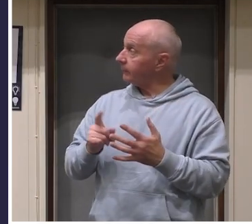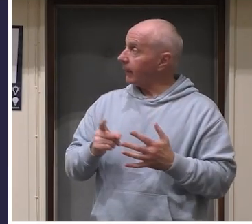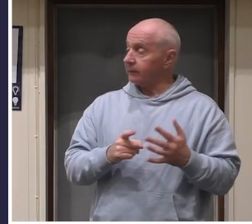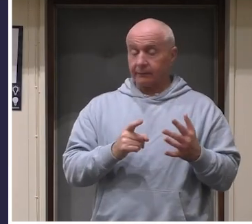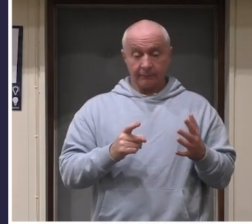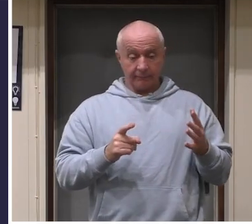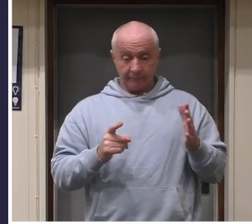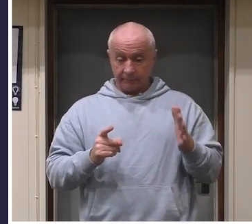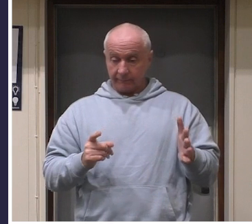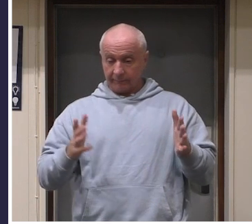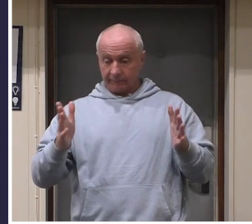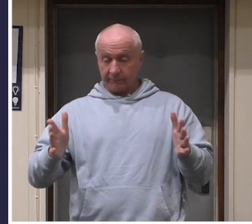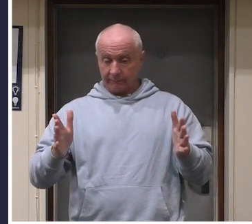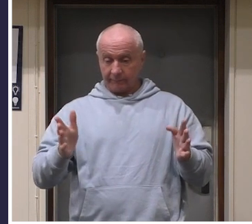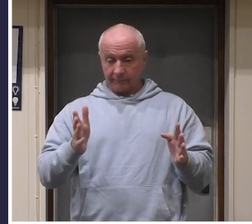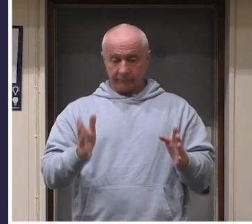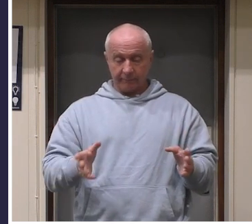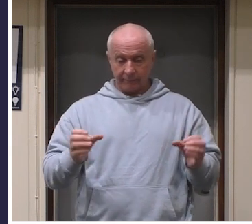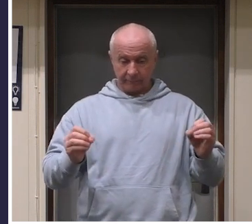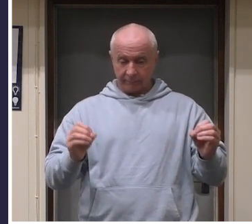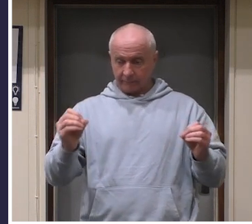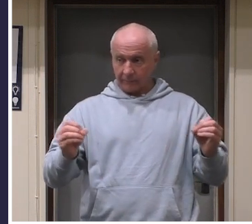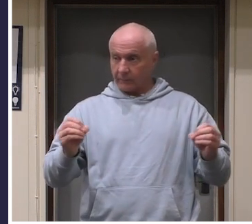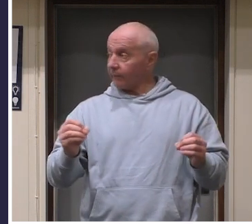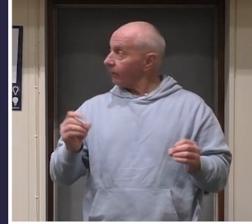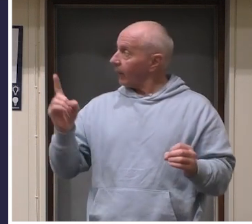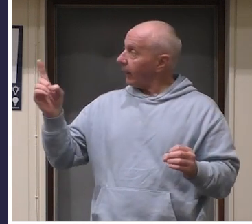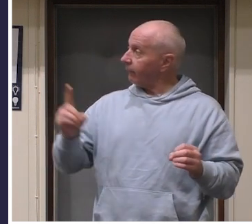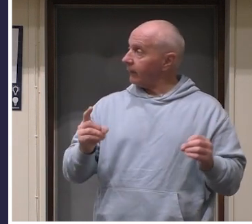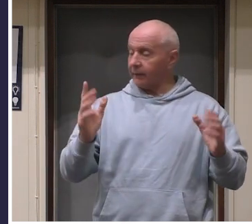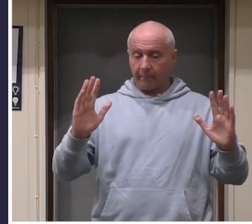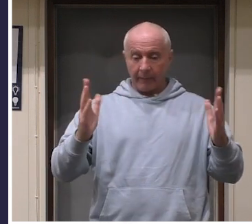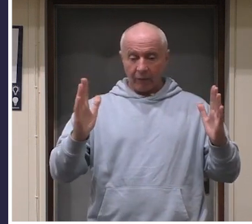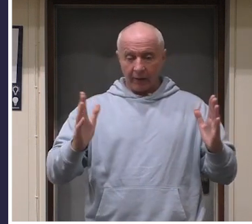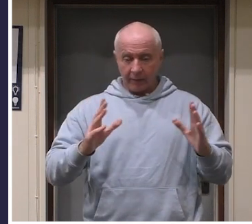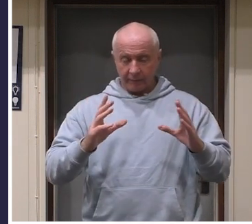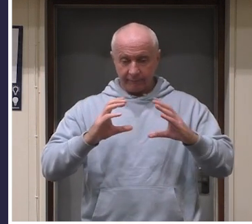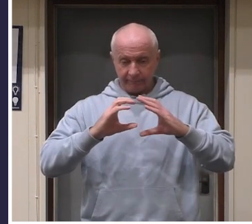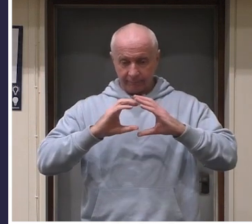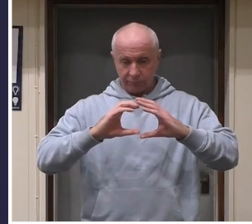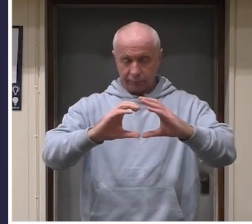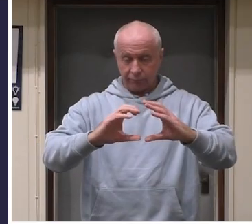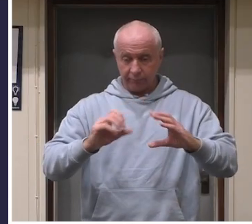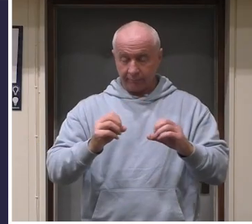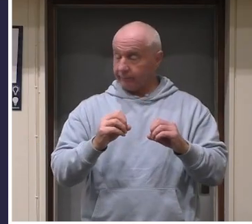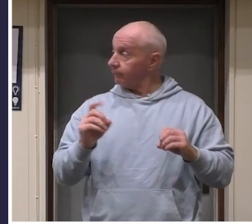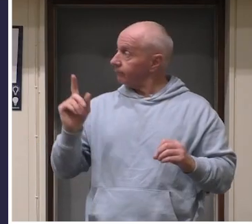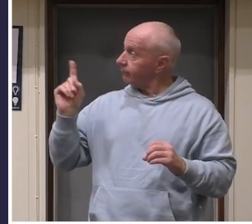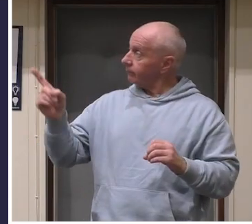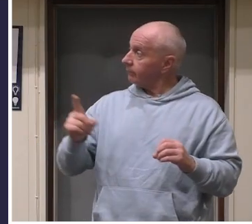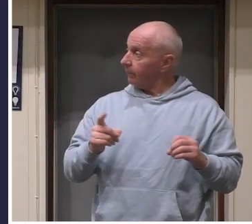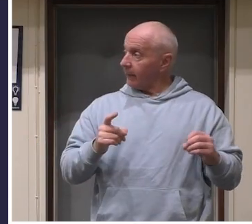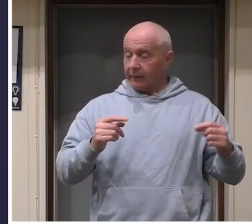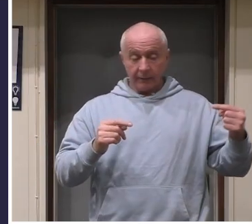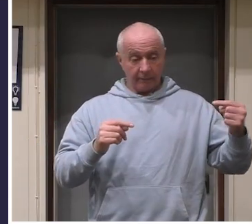over here. They're talking to each other through the cavity. So these are two mirrors in a cavity. So the light that is emitted by this gets